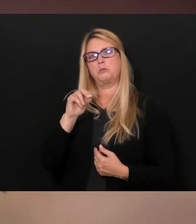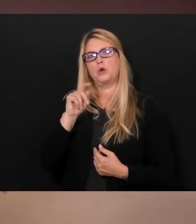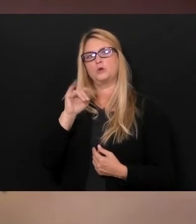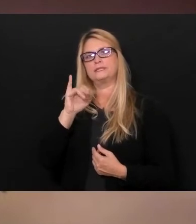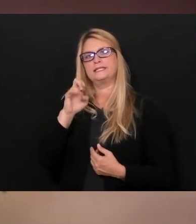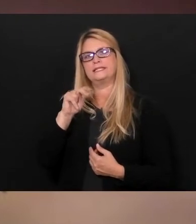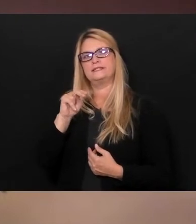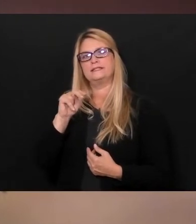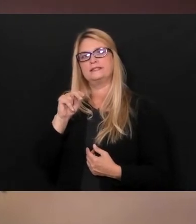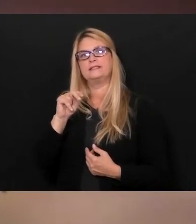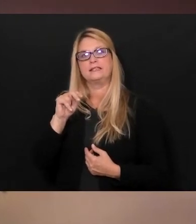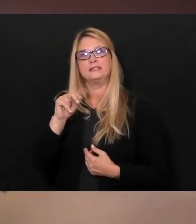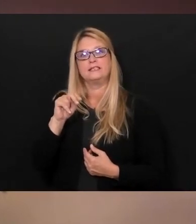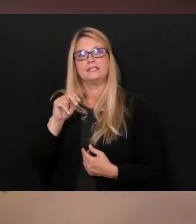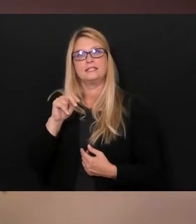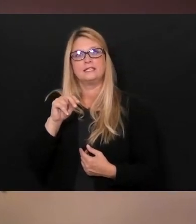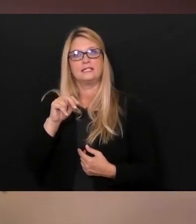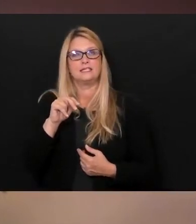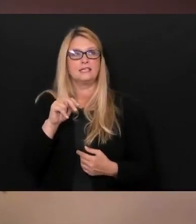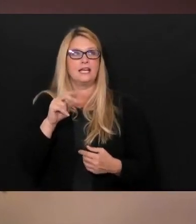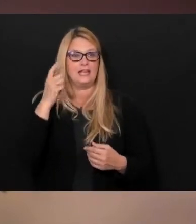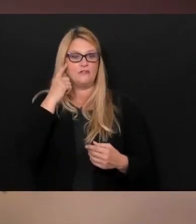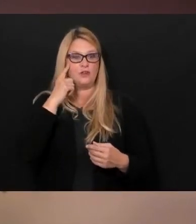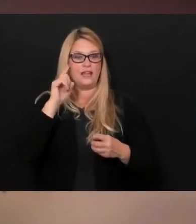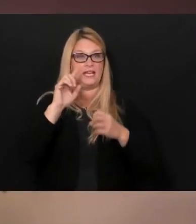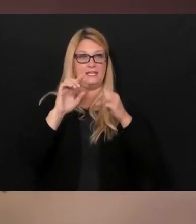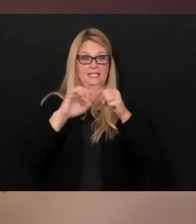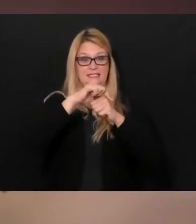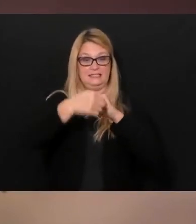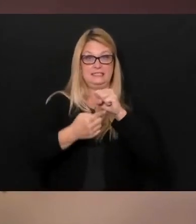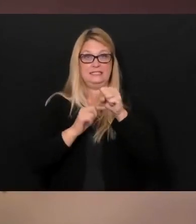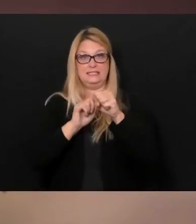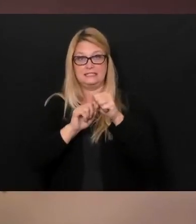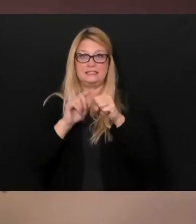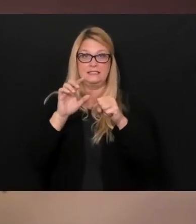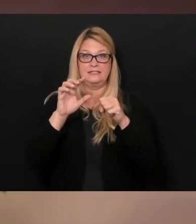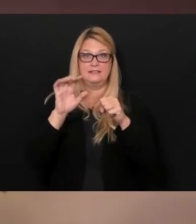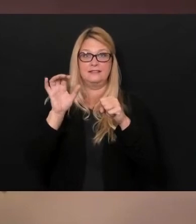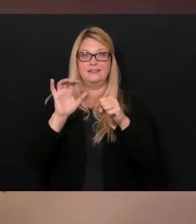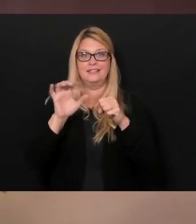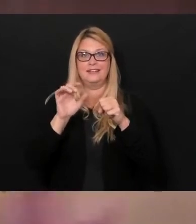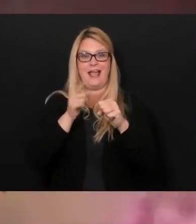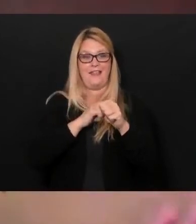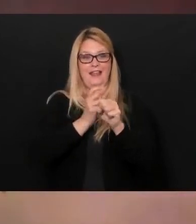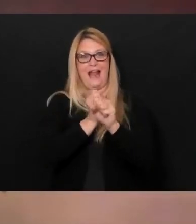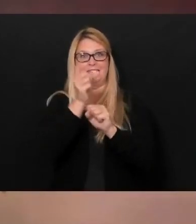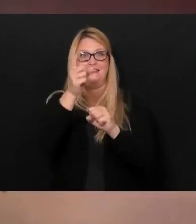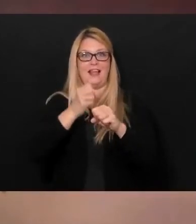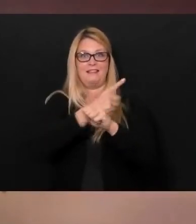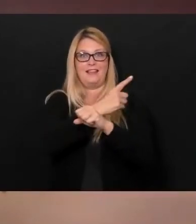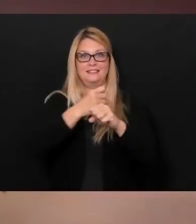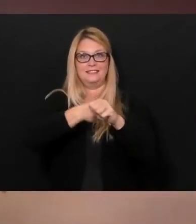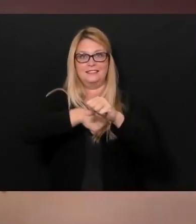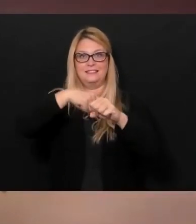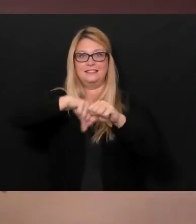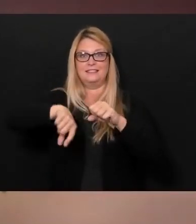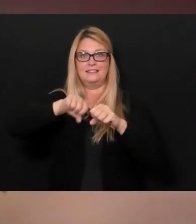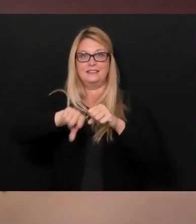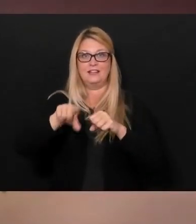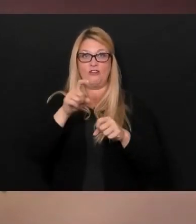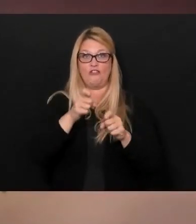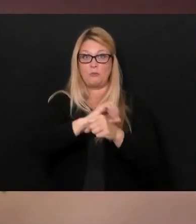a sun and the center is the body of the virus, the spike proteins are like the lines, the corona that go out from